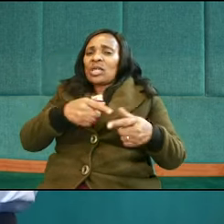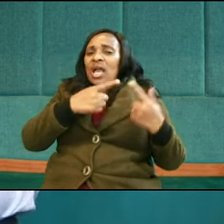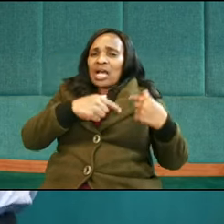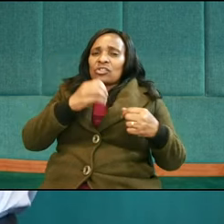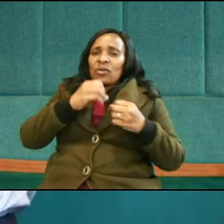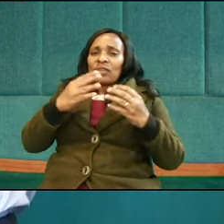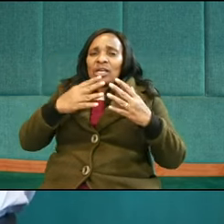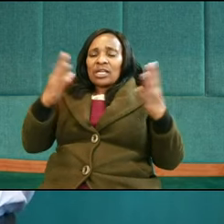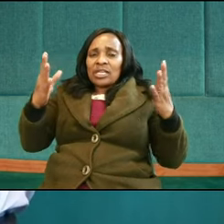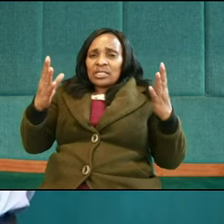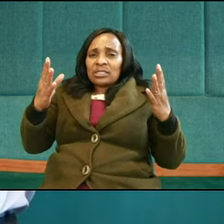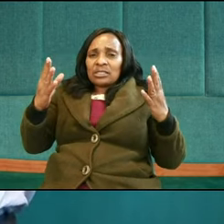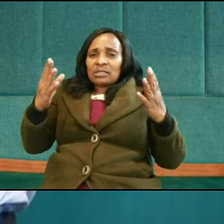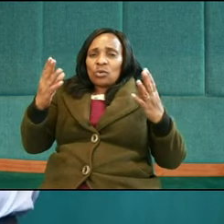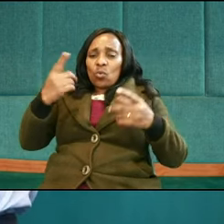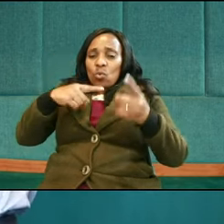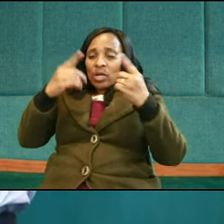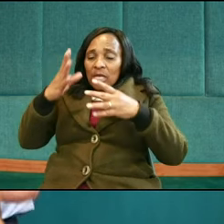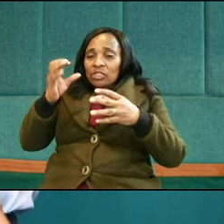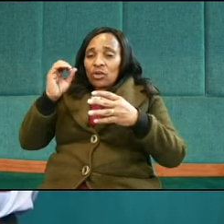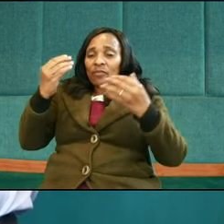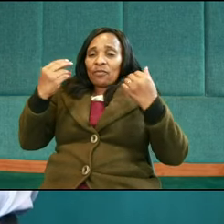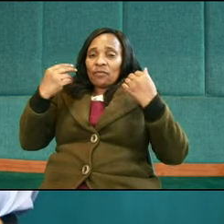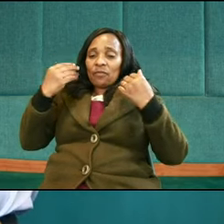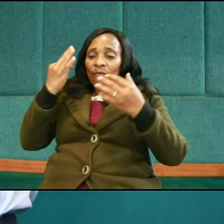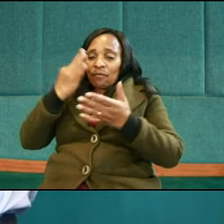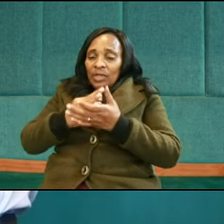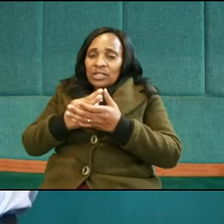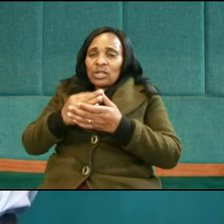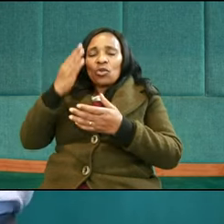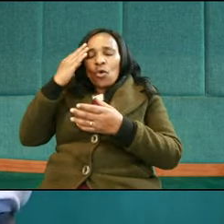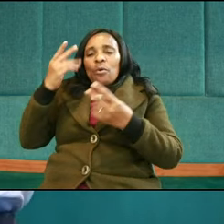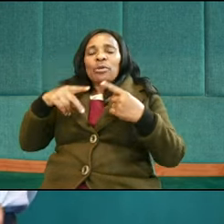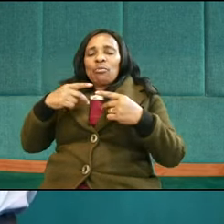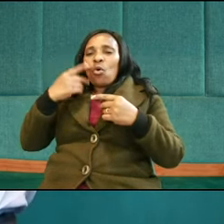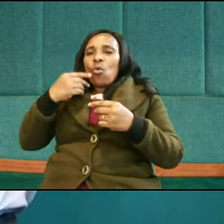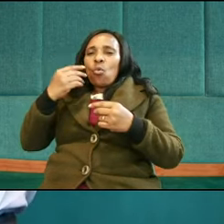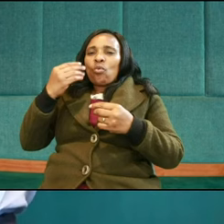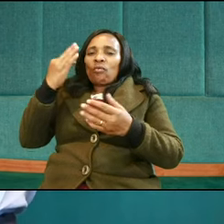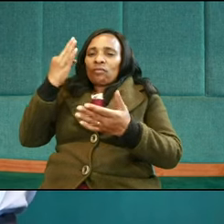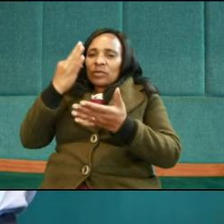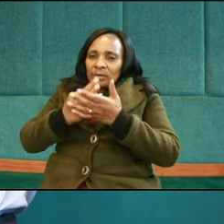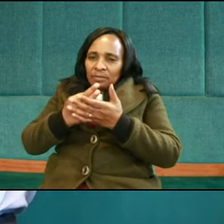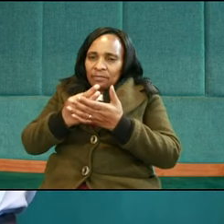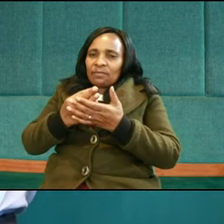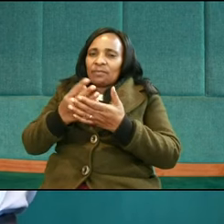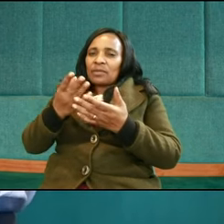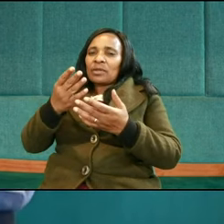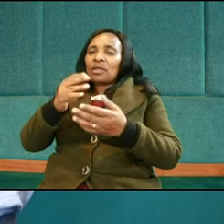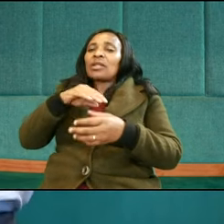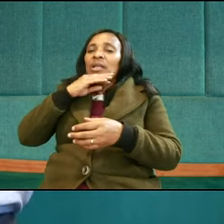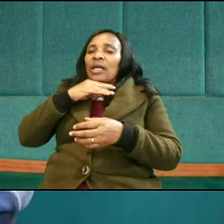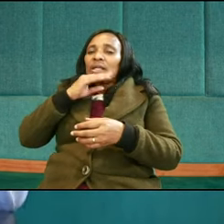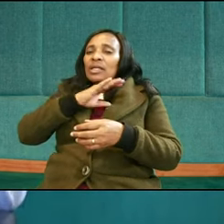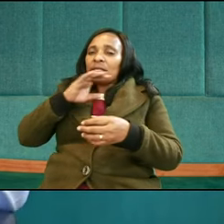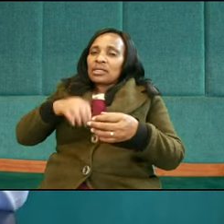of the great heroes of faith? We know there are people who've died for the Christian faith. Have you ever sat down to just